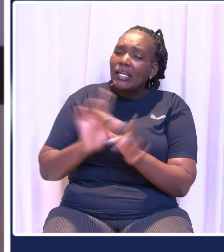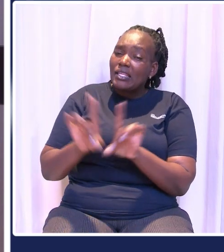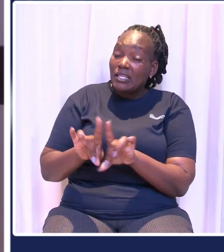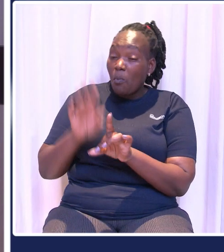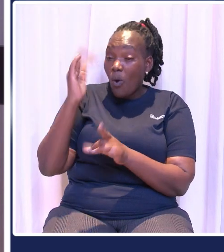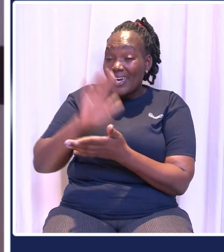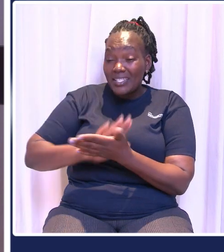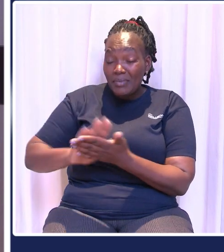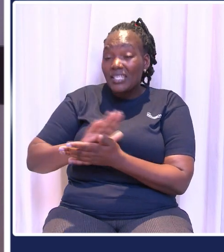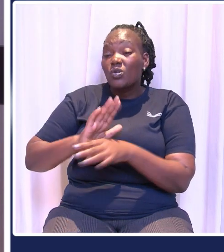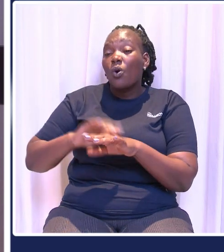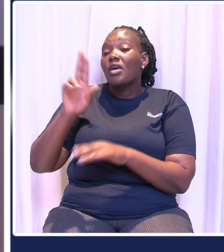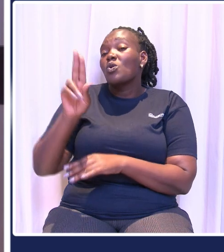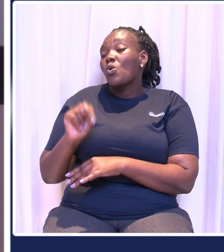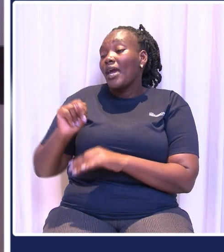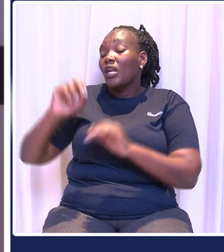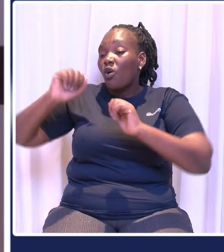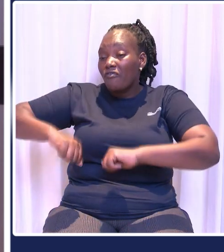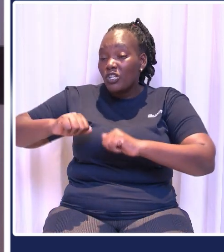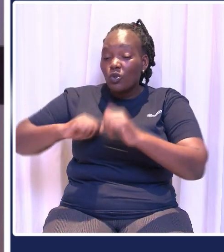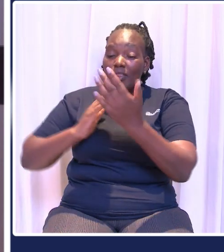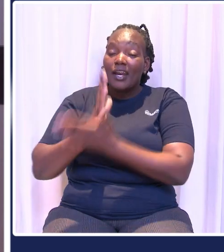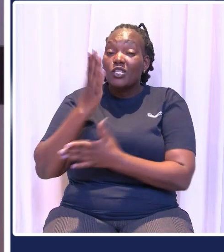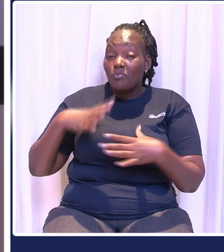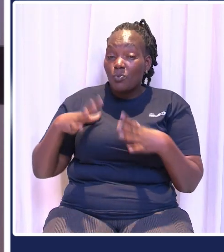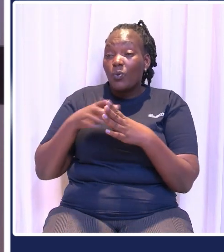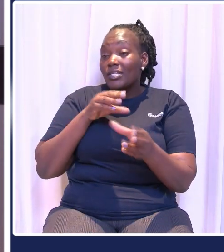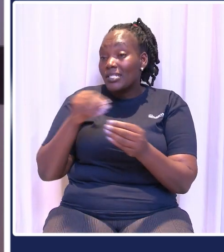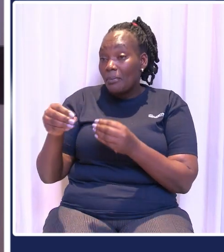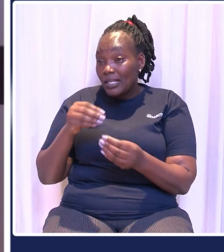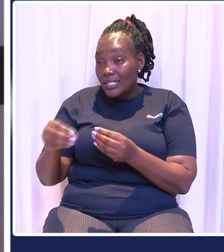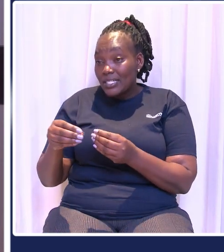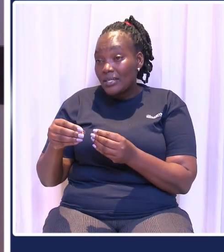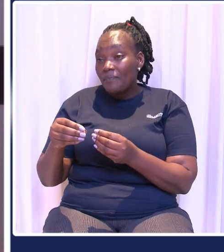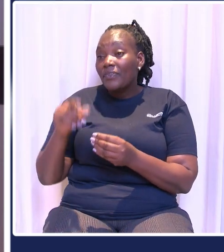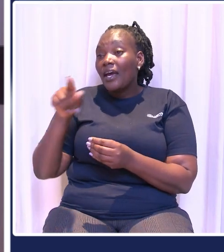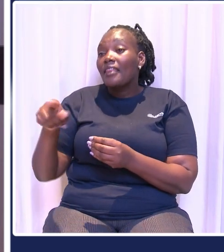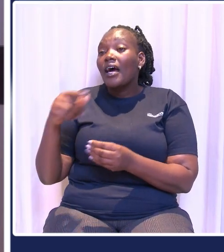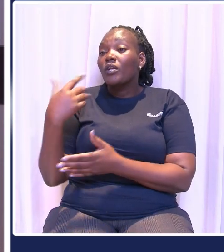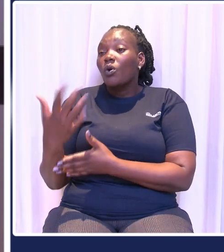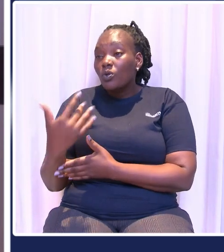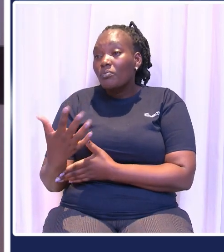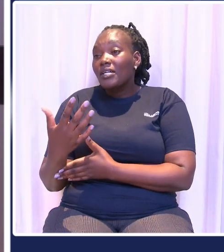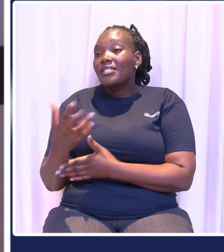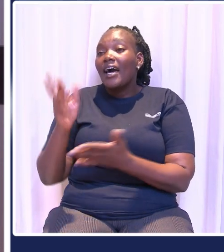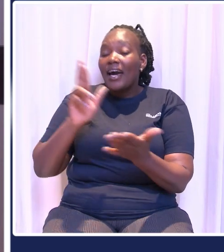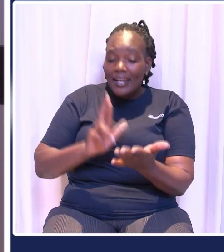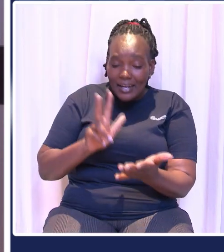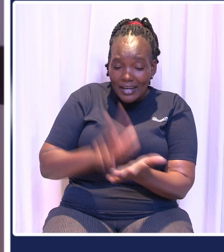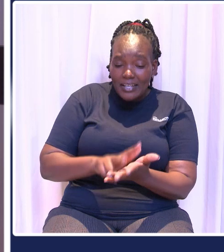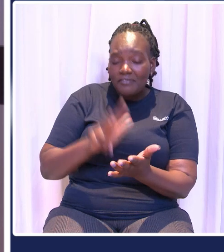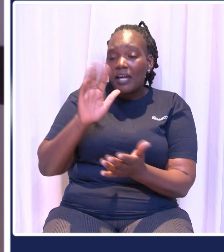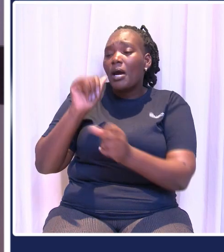based on the United Nations Convention on the Rights of Persons with Disabilities, and that document being ratified by most countries in